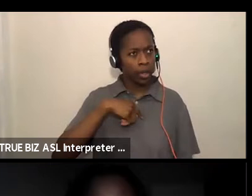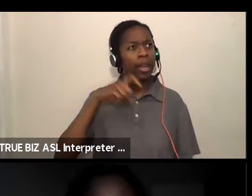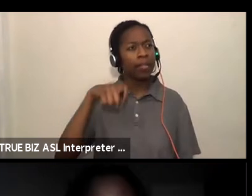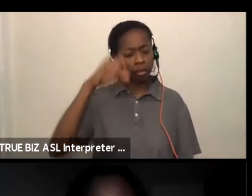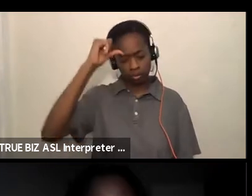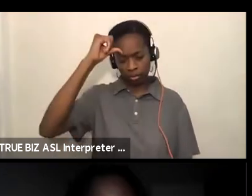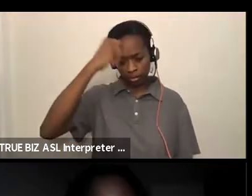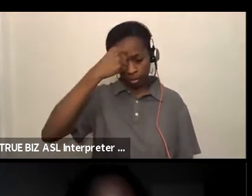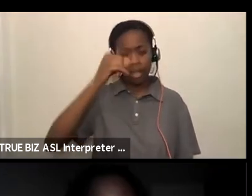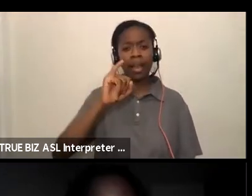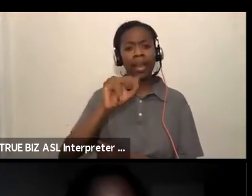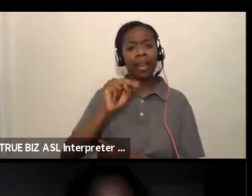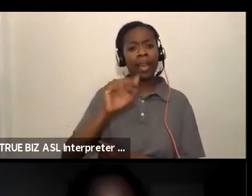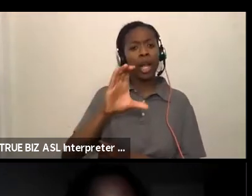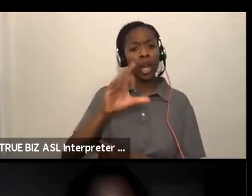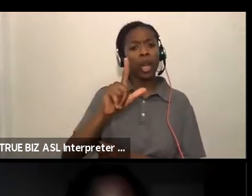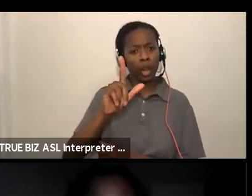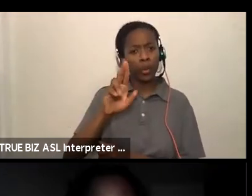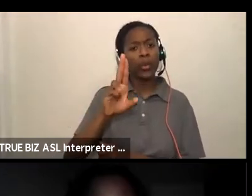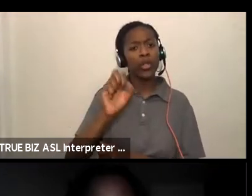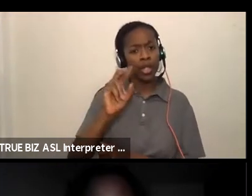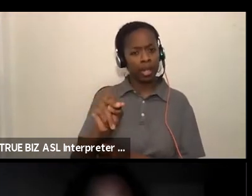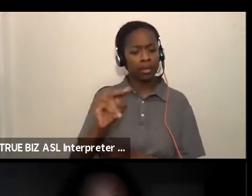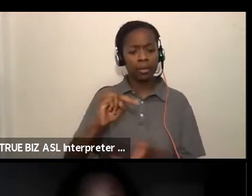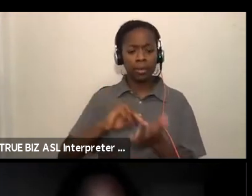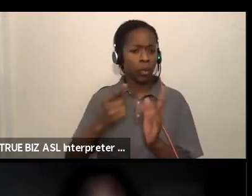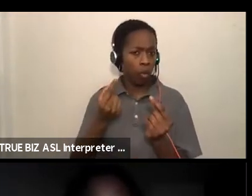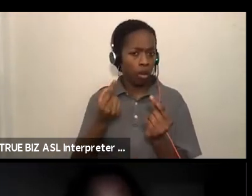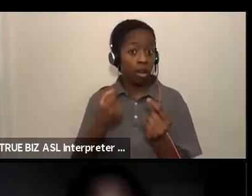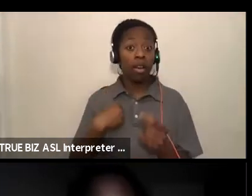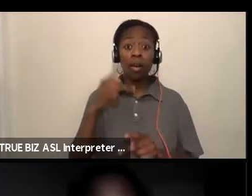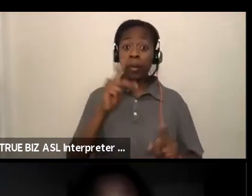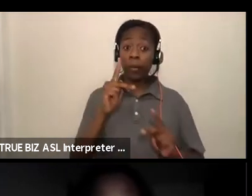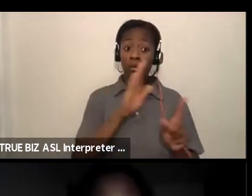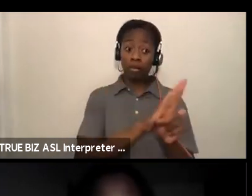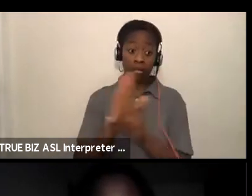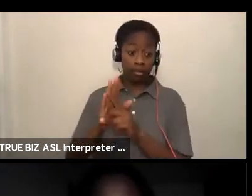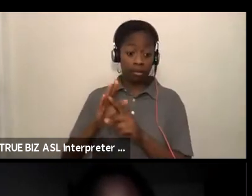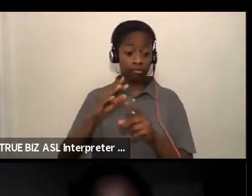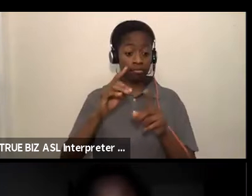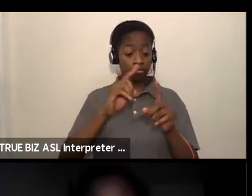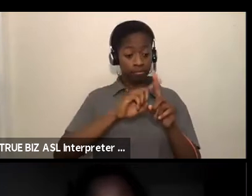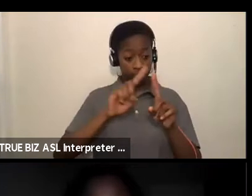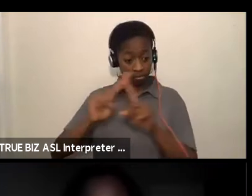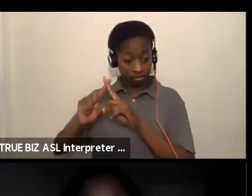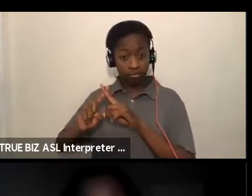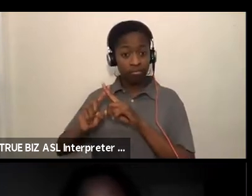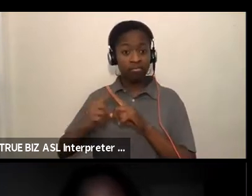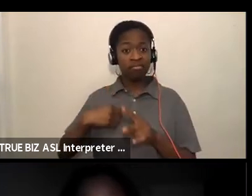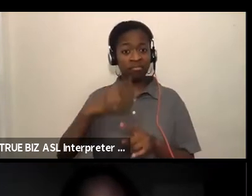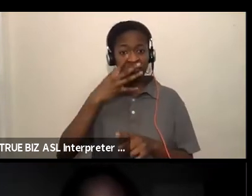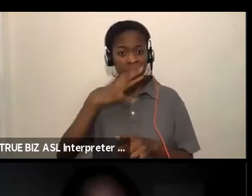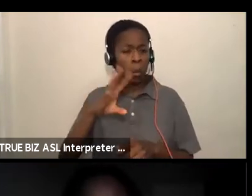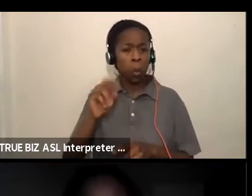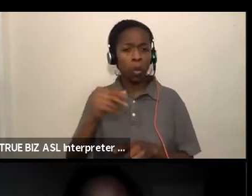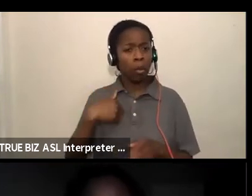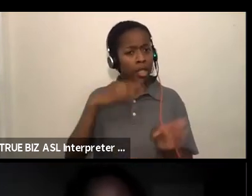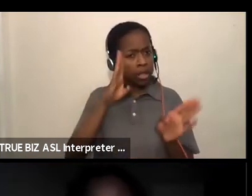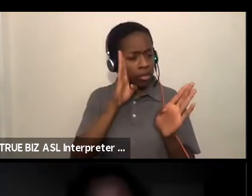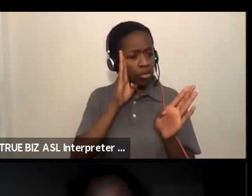like recognizing the differences every person has and trying to pay attention to that. Because we